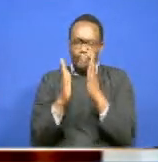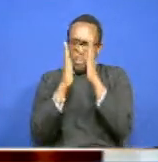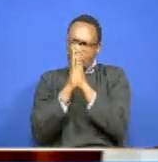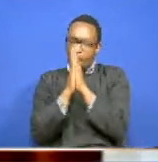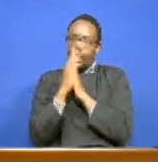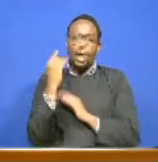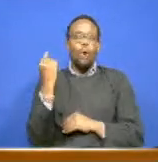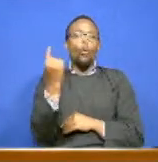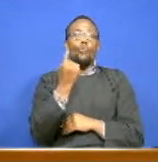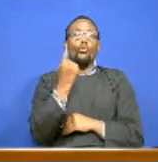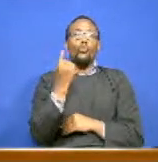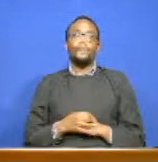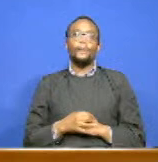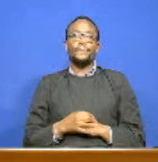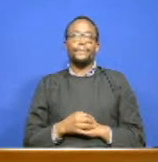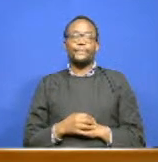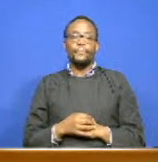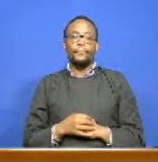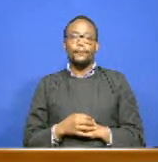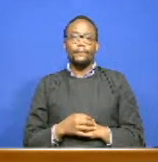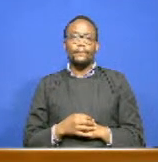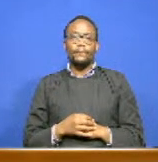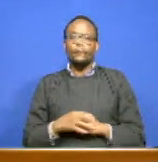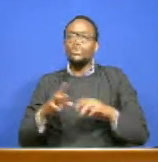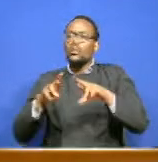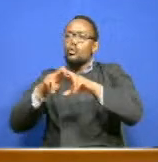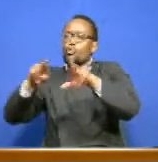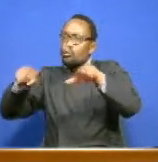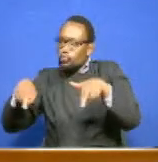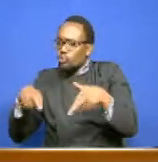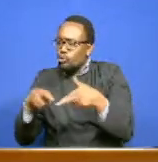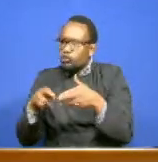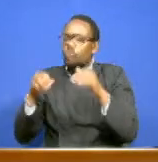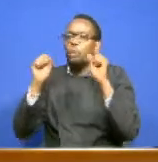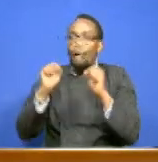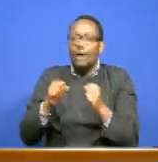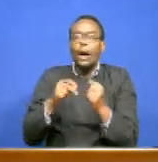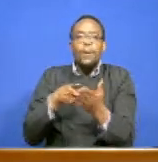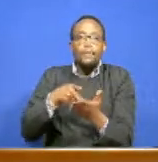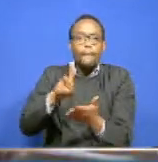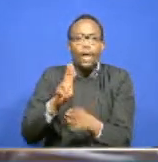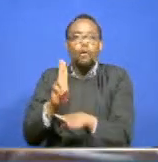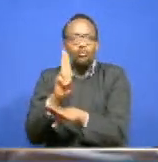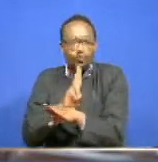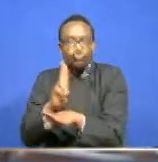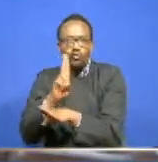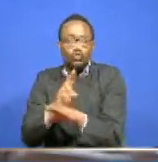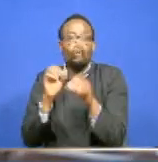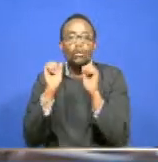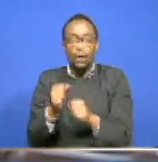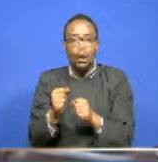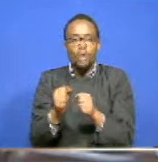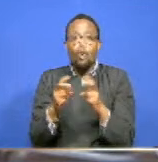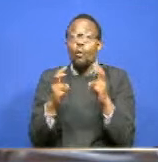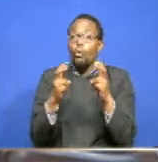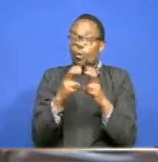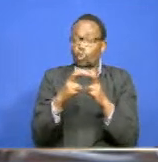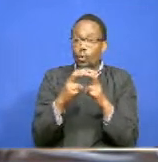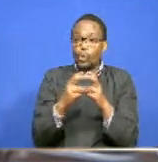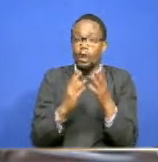prayer. Our halls are open for hiring. You can get in touch with us